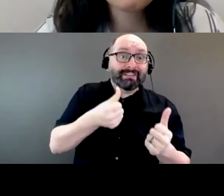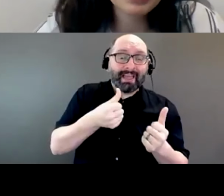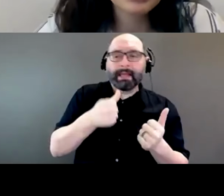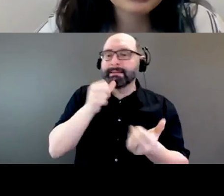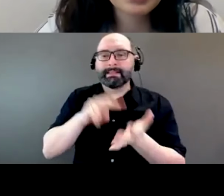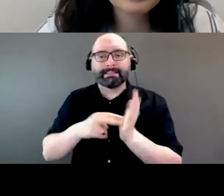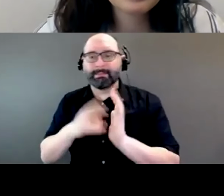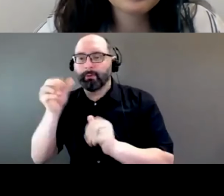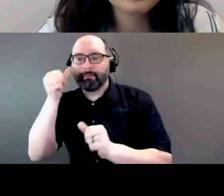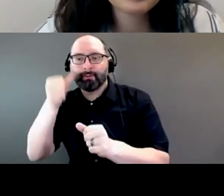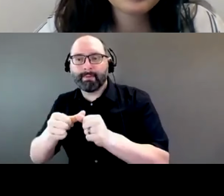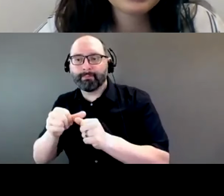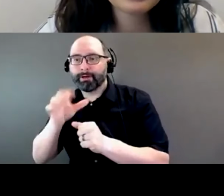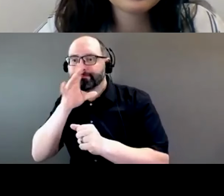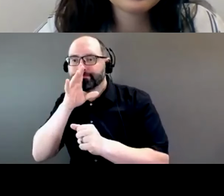mean that they can today.